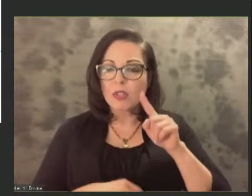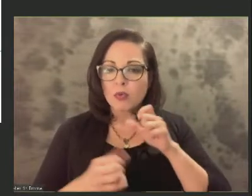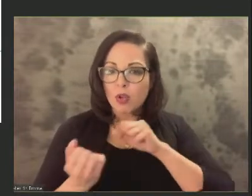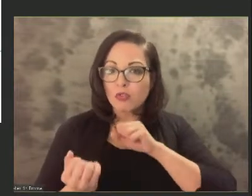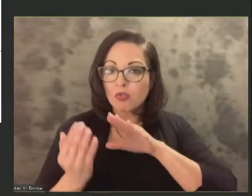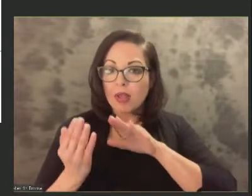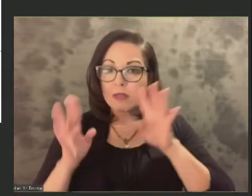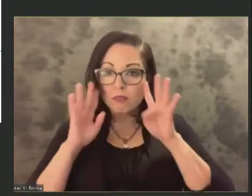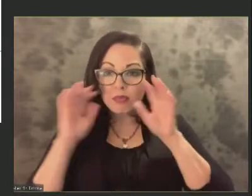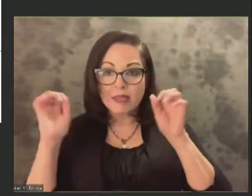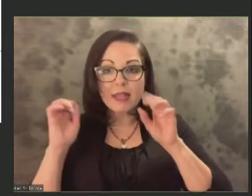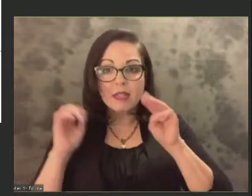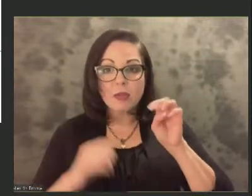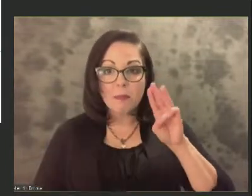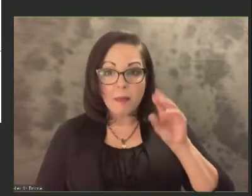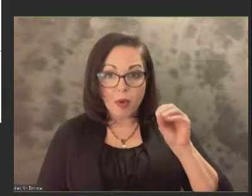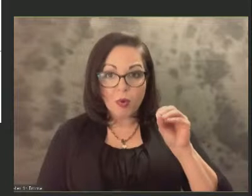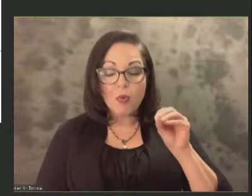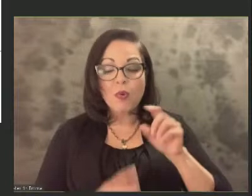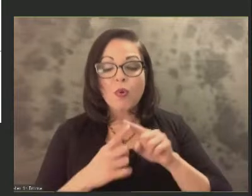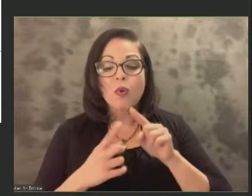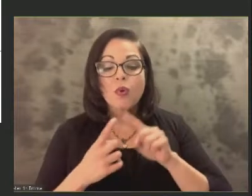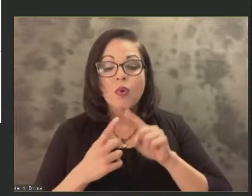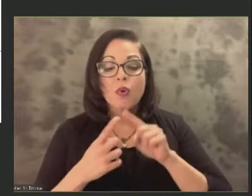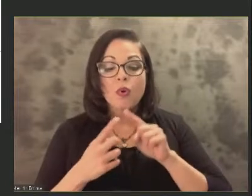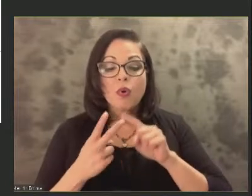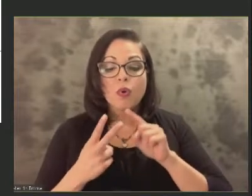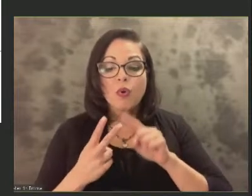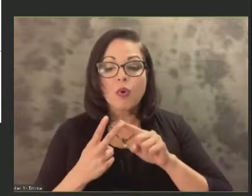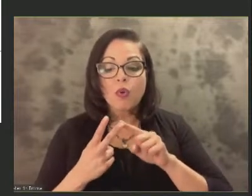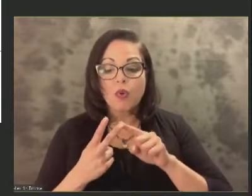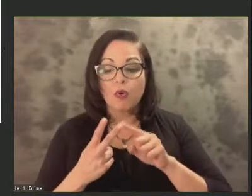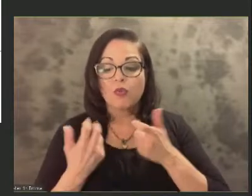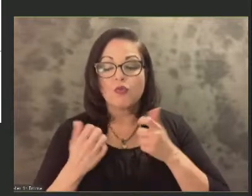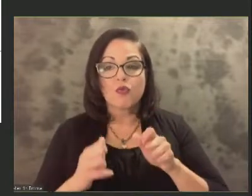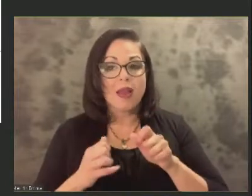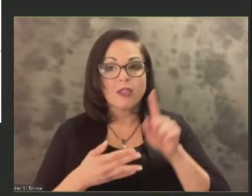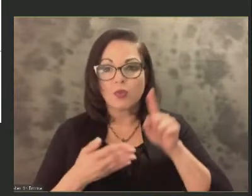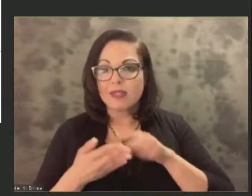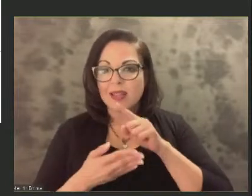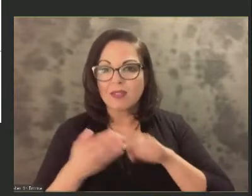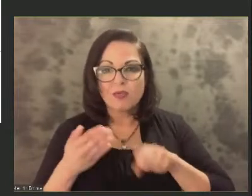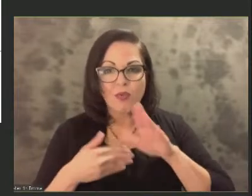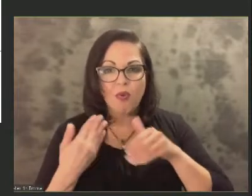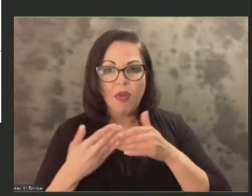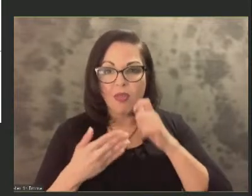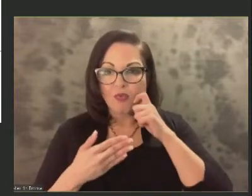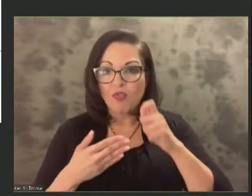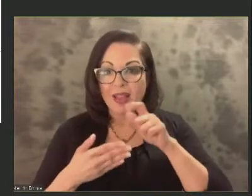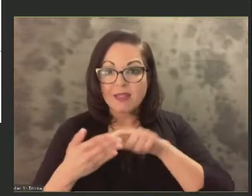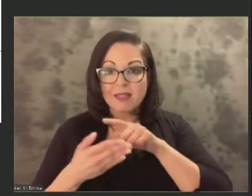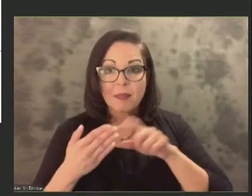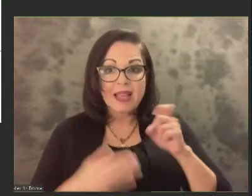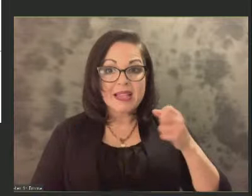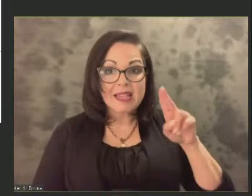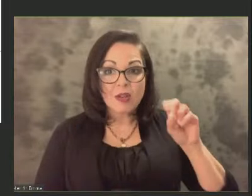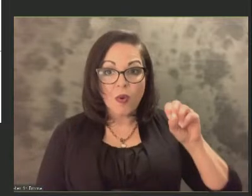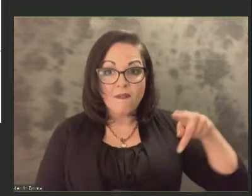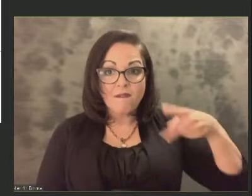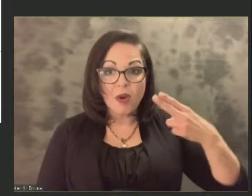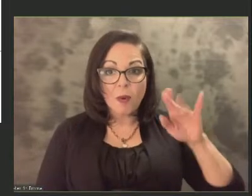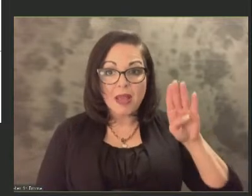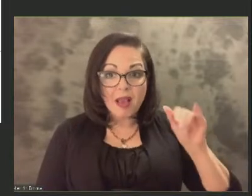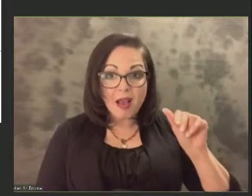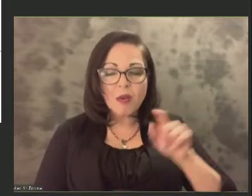presidential memorandum condemning the racism and xenophobia, as well as combating